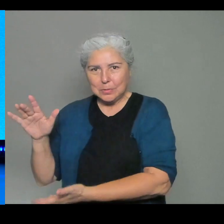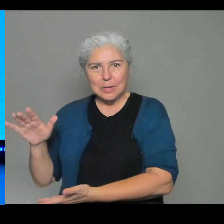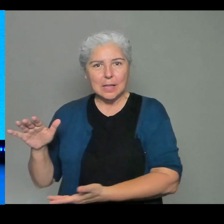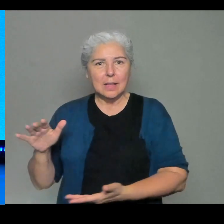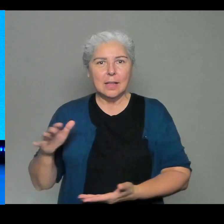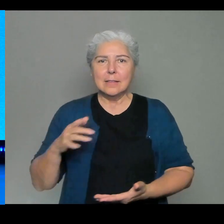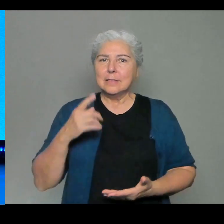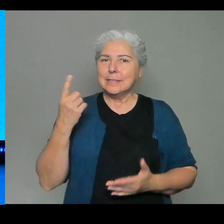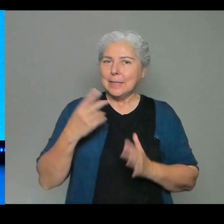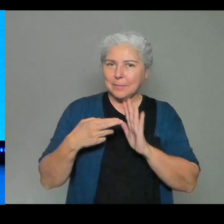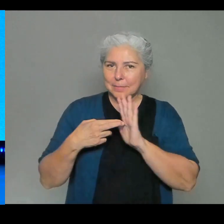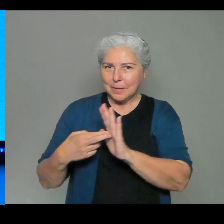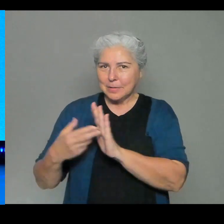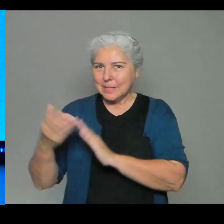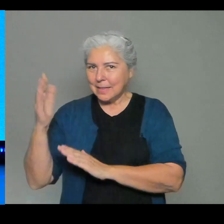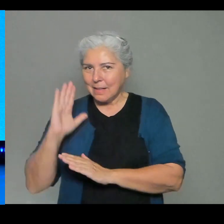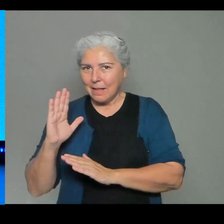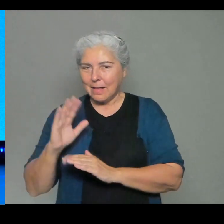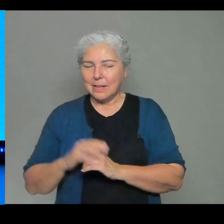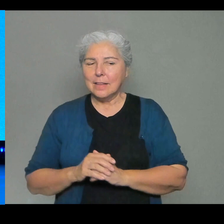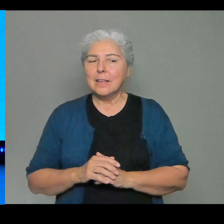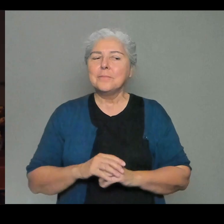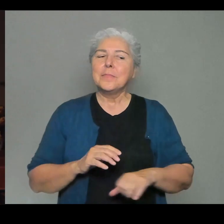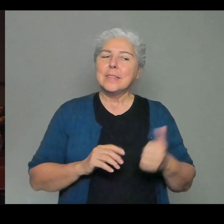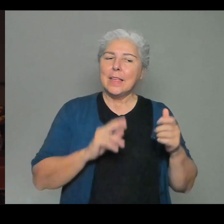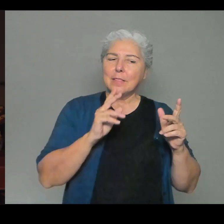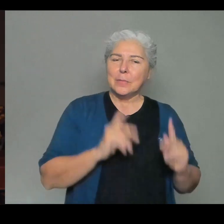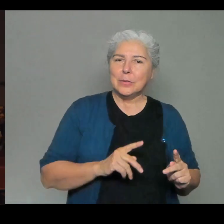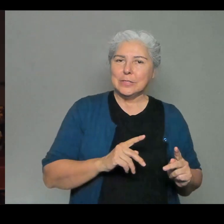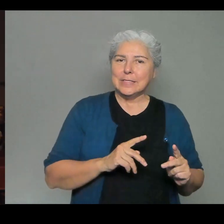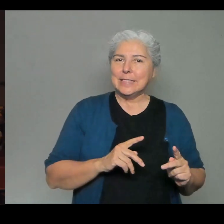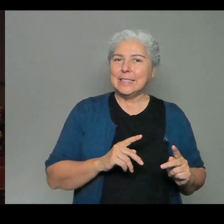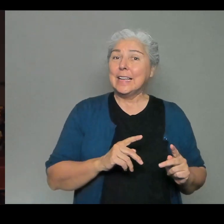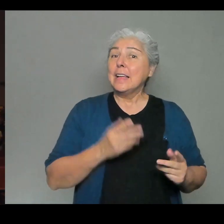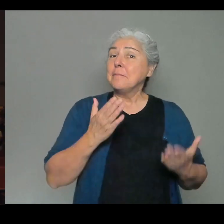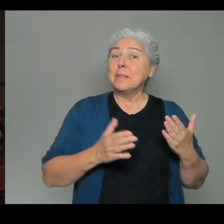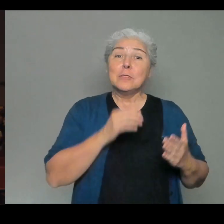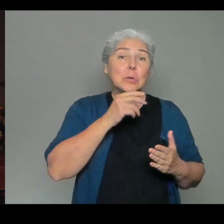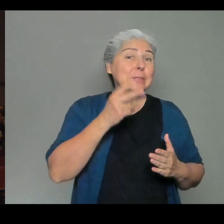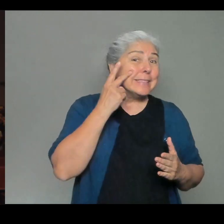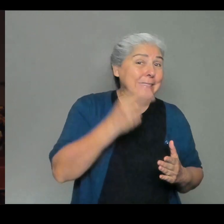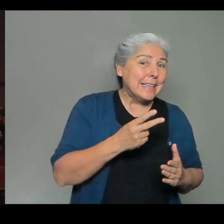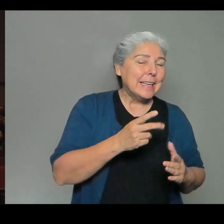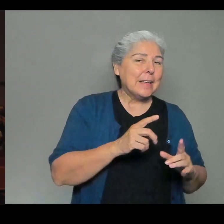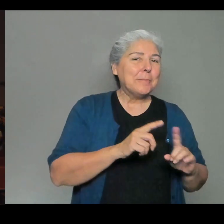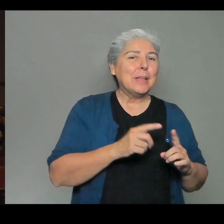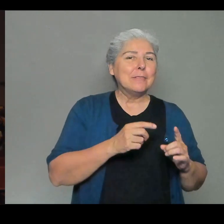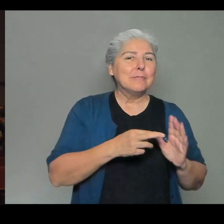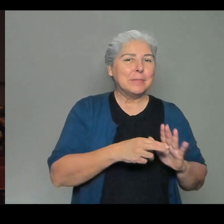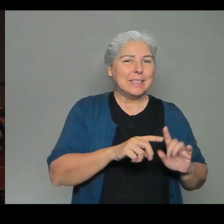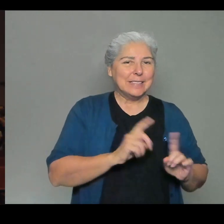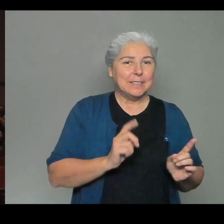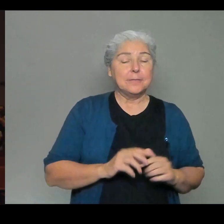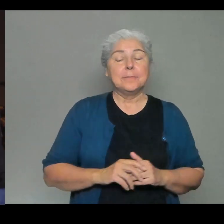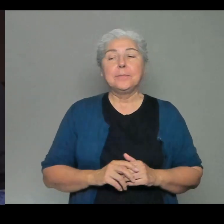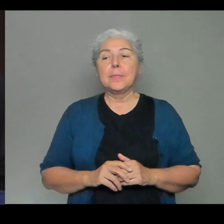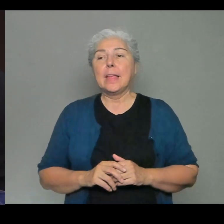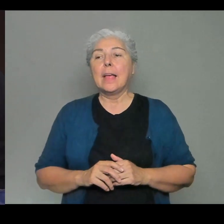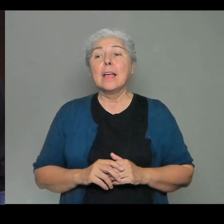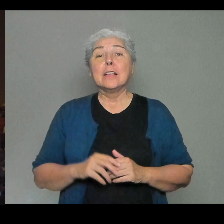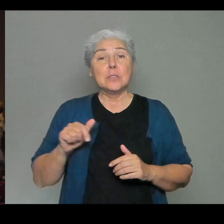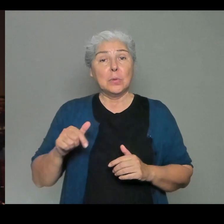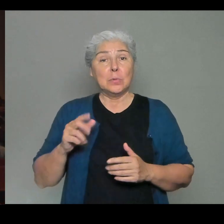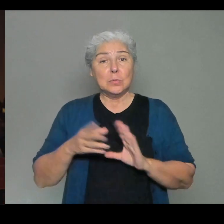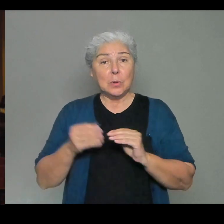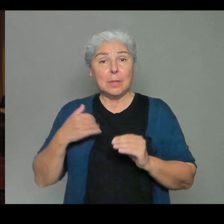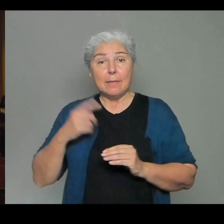who represents God, and whether a person in the story is there to represent God or not, he's still implied. And then there's going to be people who